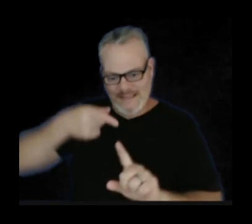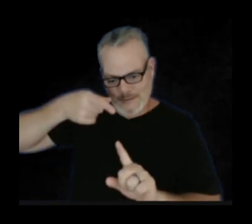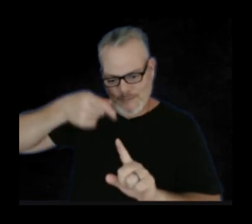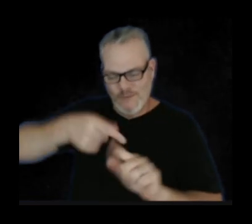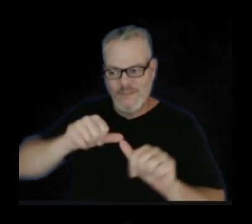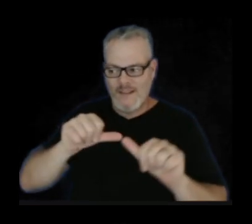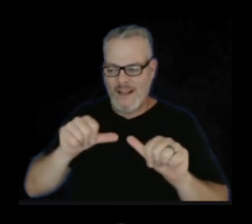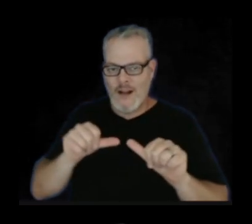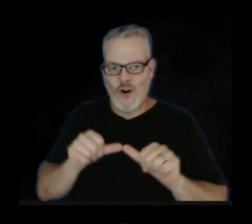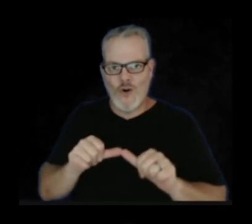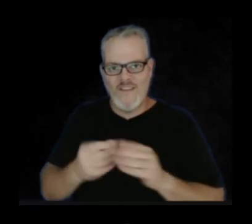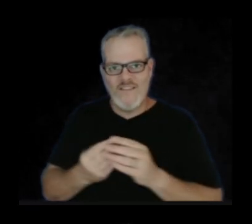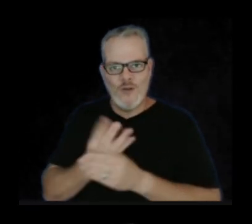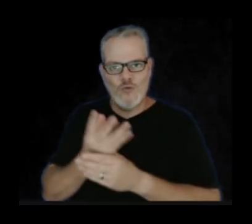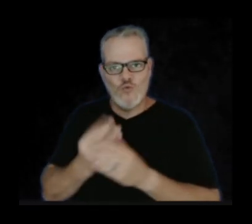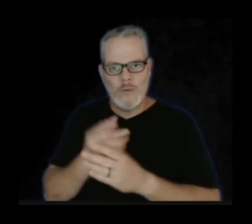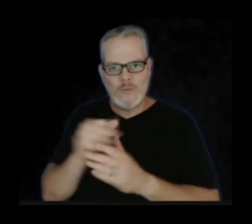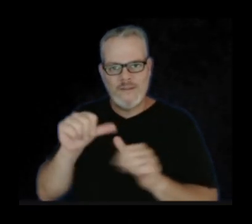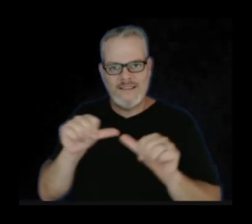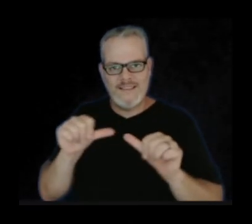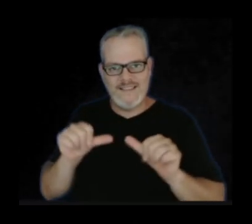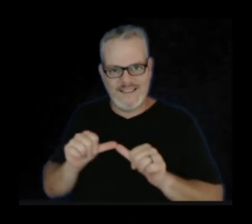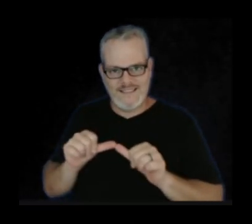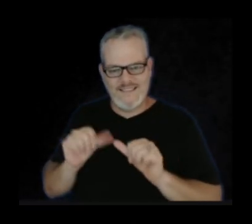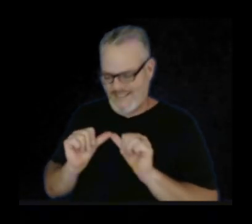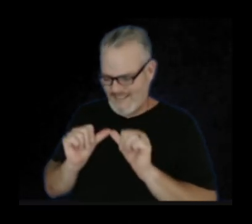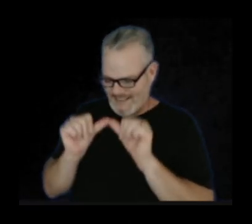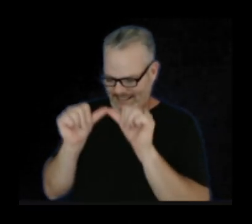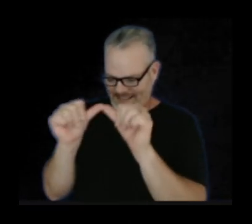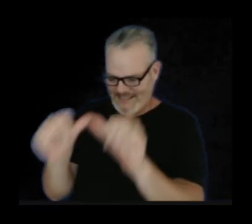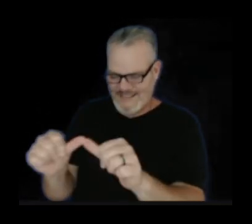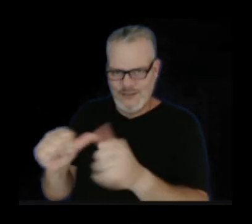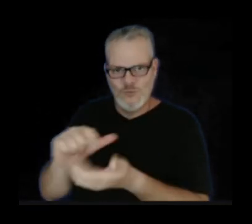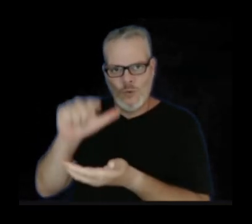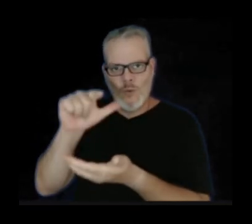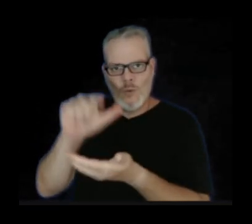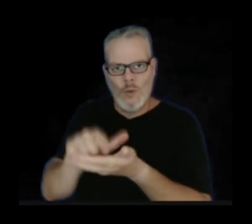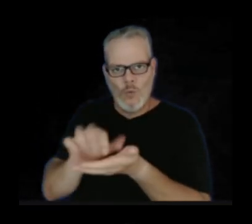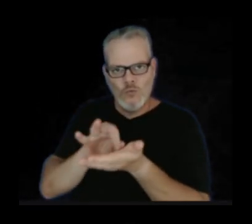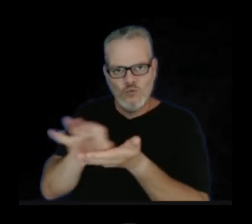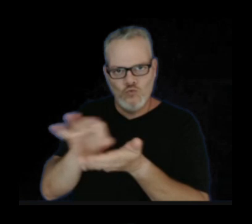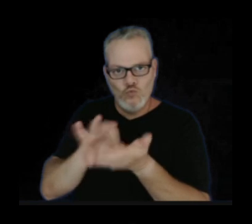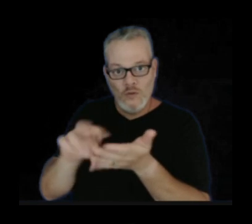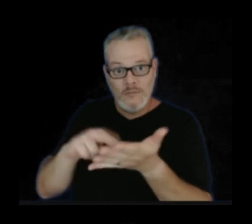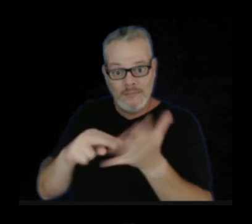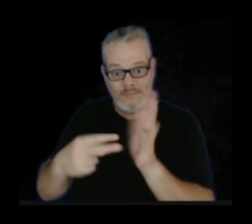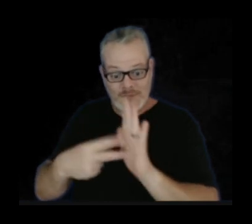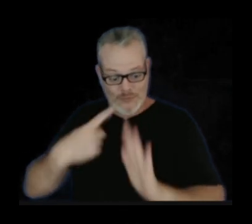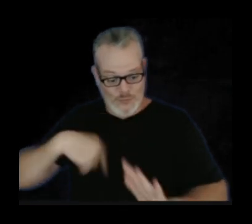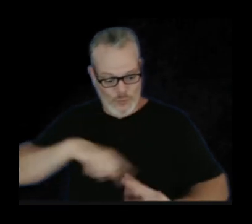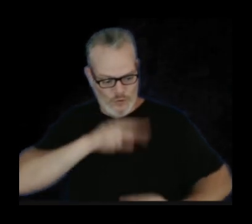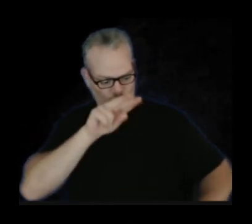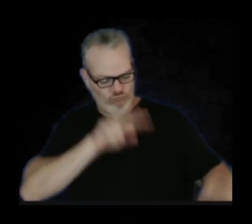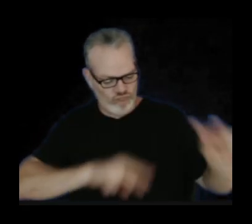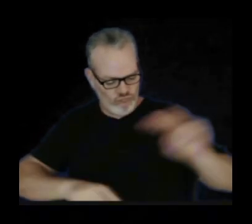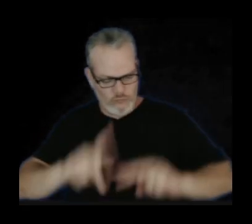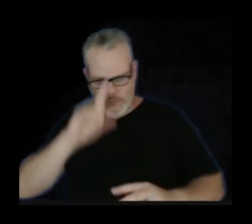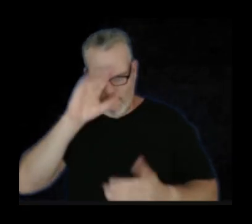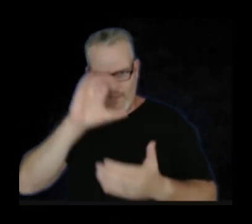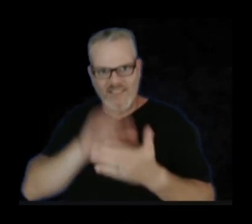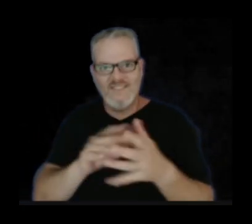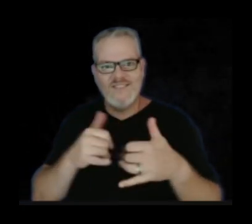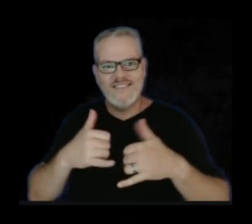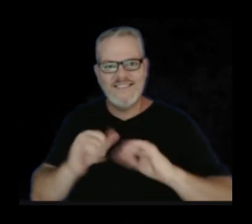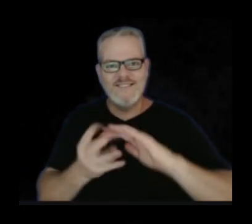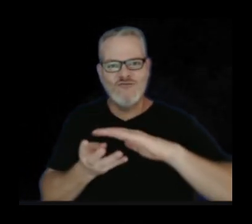but does still continue at low rates, leading scientists to believe that magma is still supplying this Middle East rift